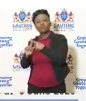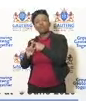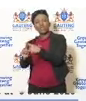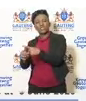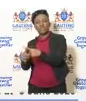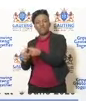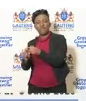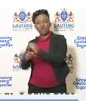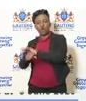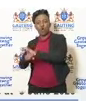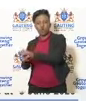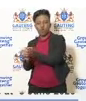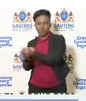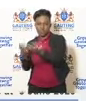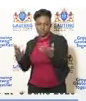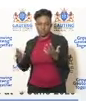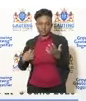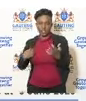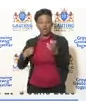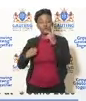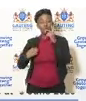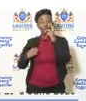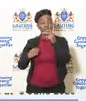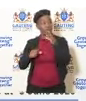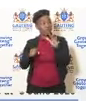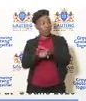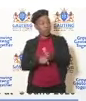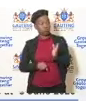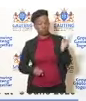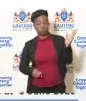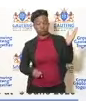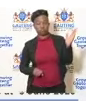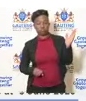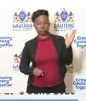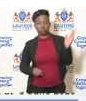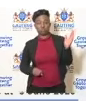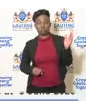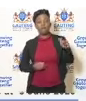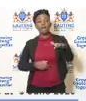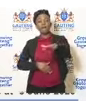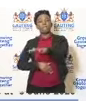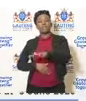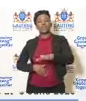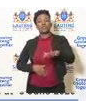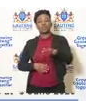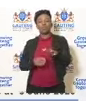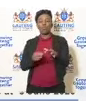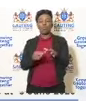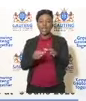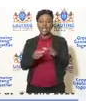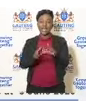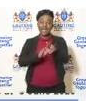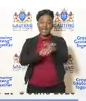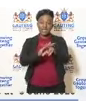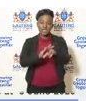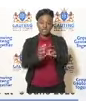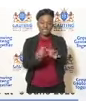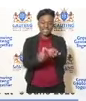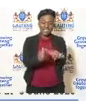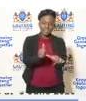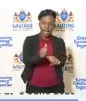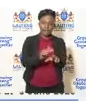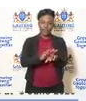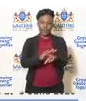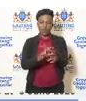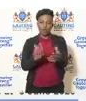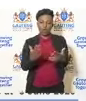that we have a full breakdown of the hotspots at sub-district level. Sub-district